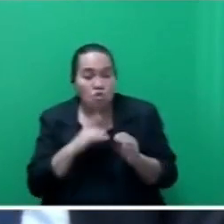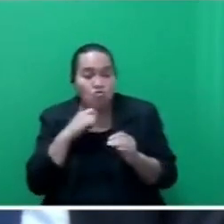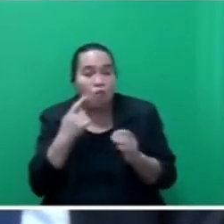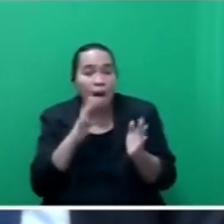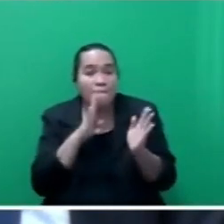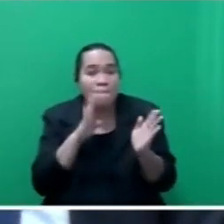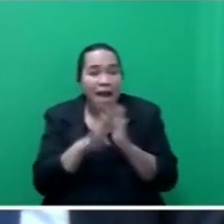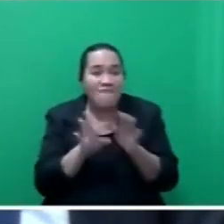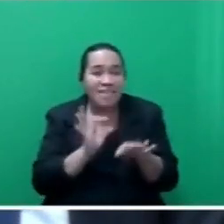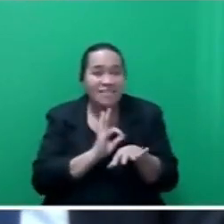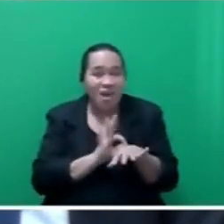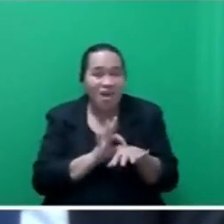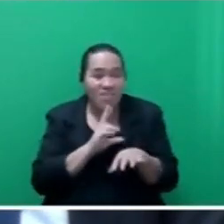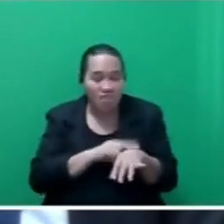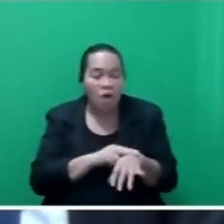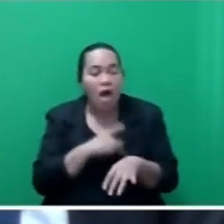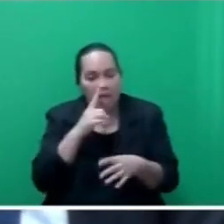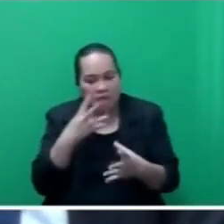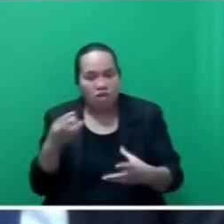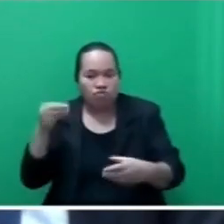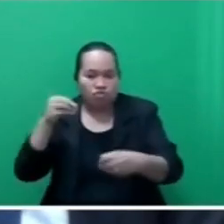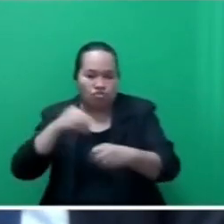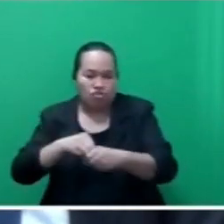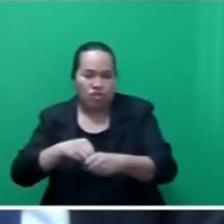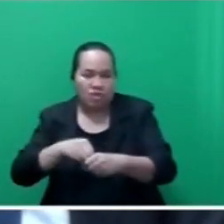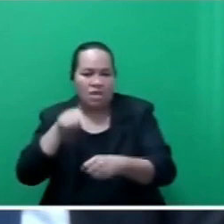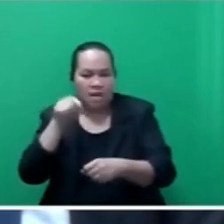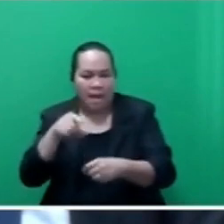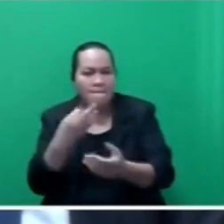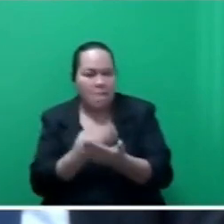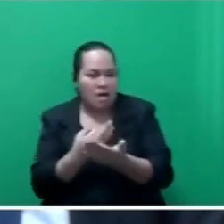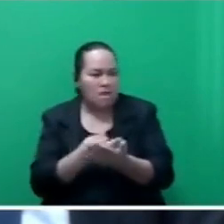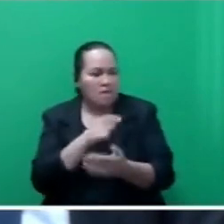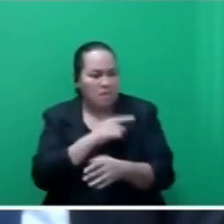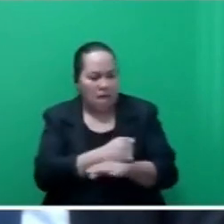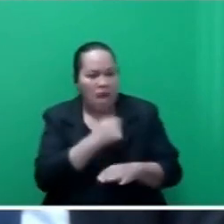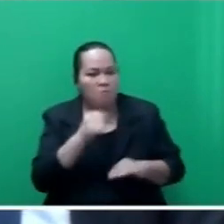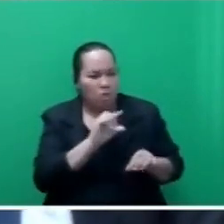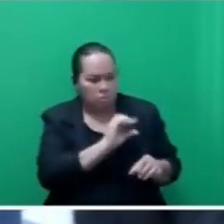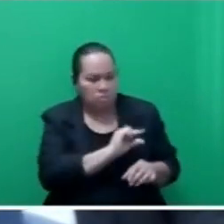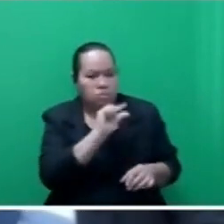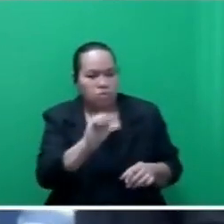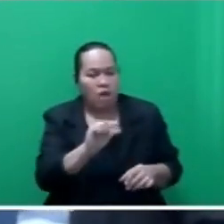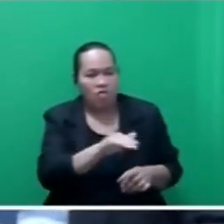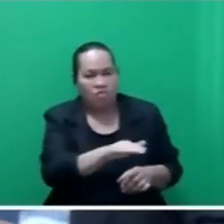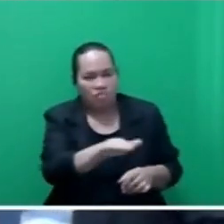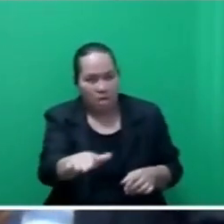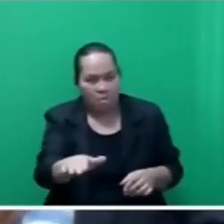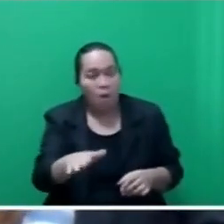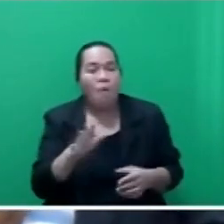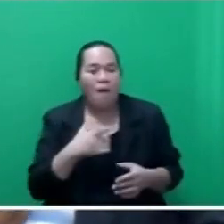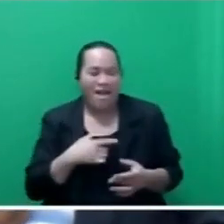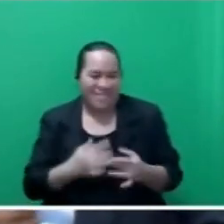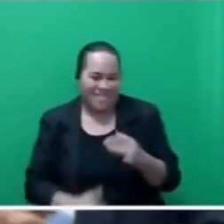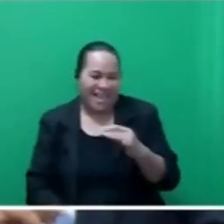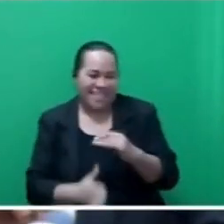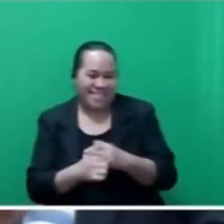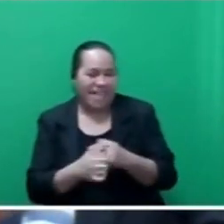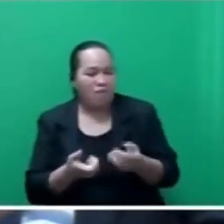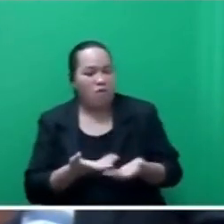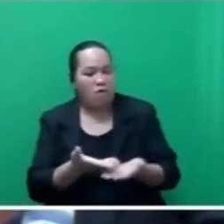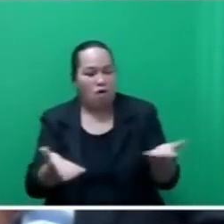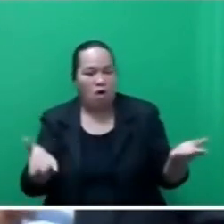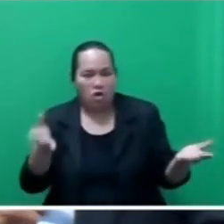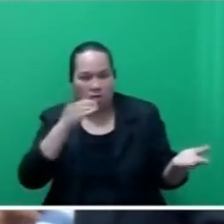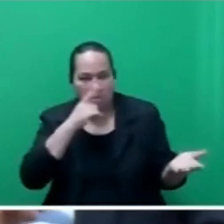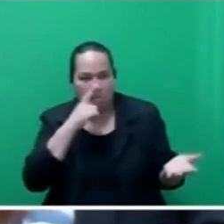practitioners will now join the GP subsidy scheme. This is another step forward in increasing access to all our people. Not only will they